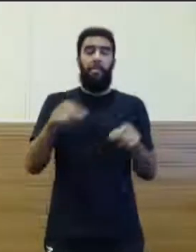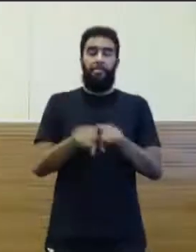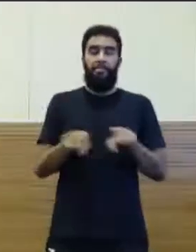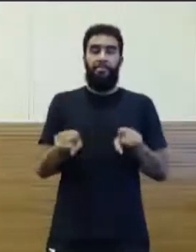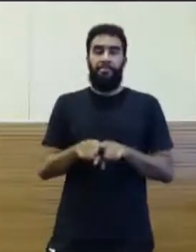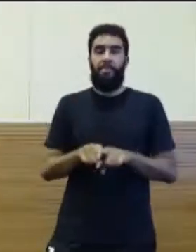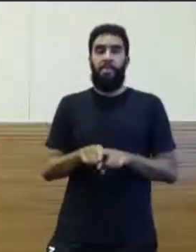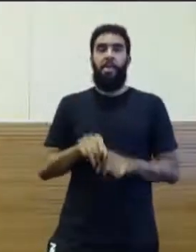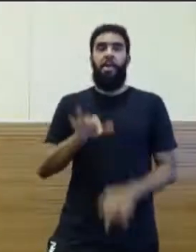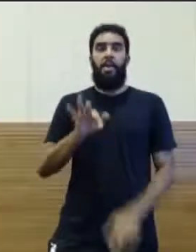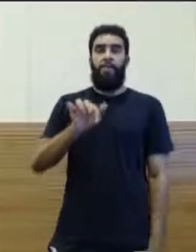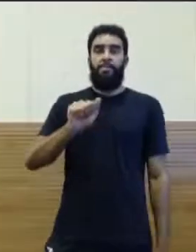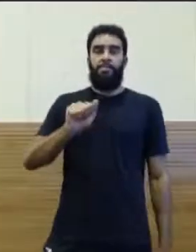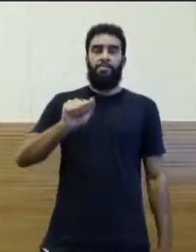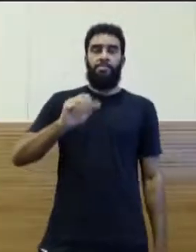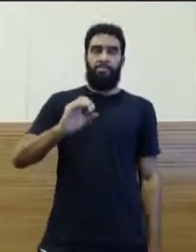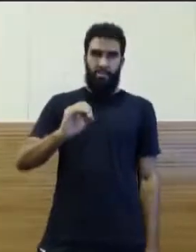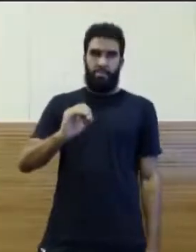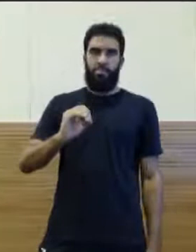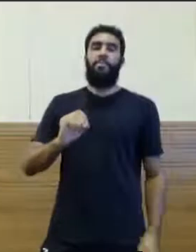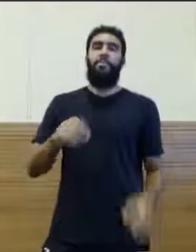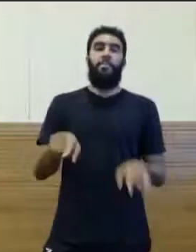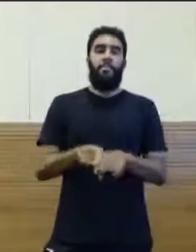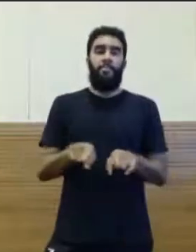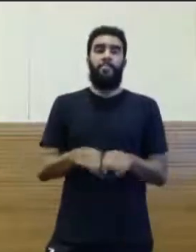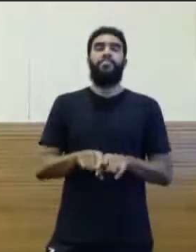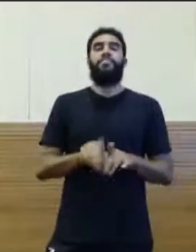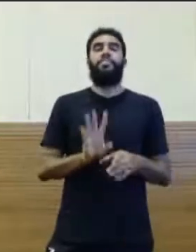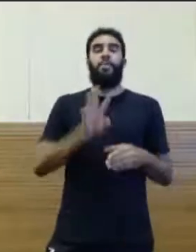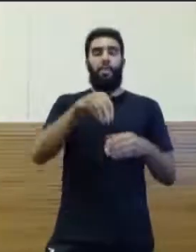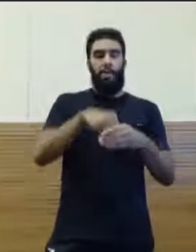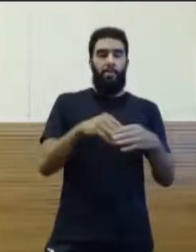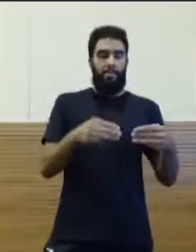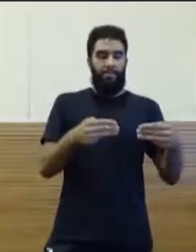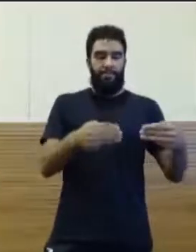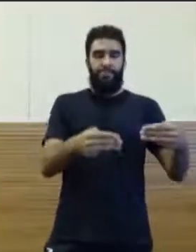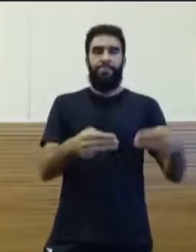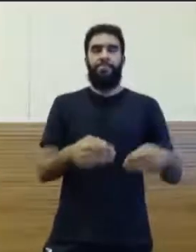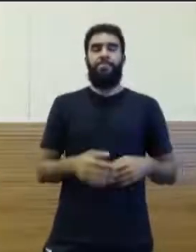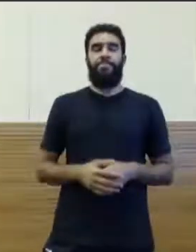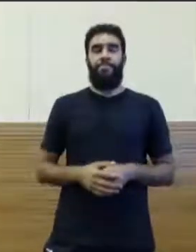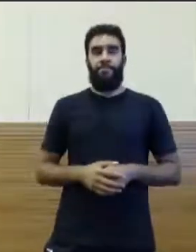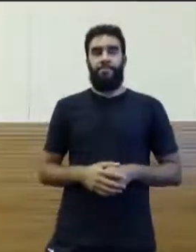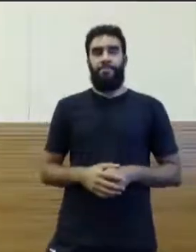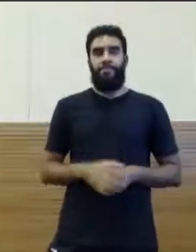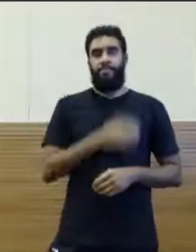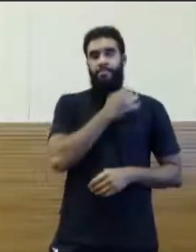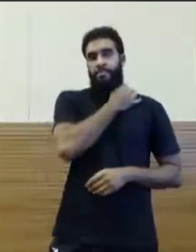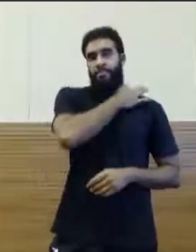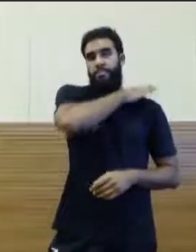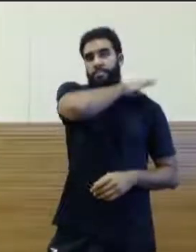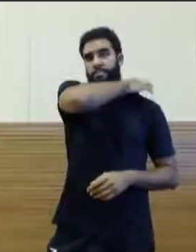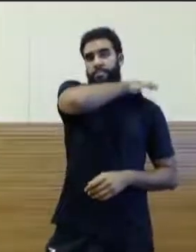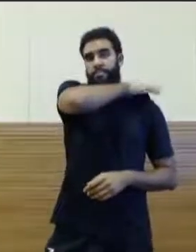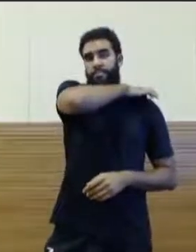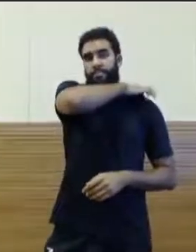is also in the repository, in FAO, also in the page